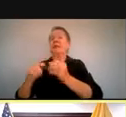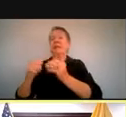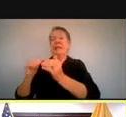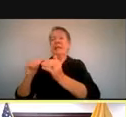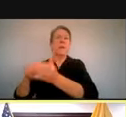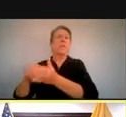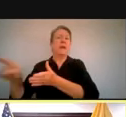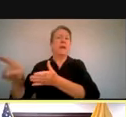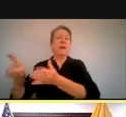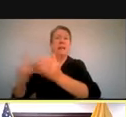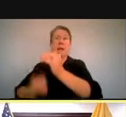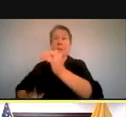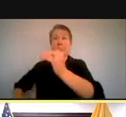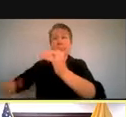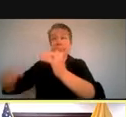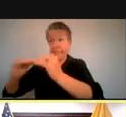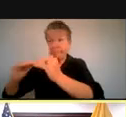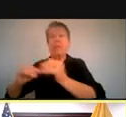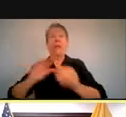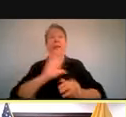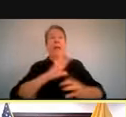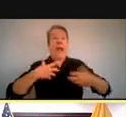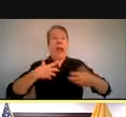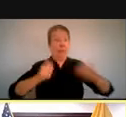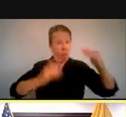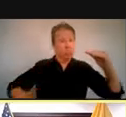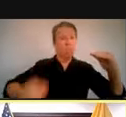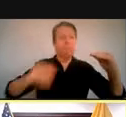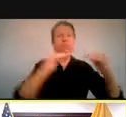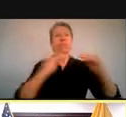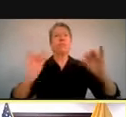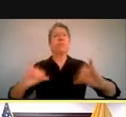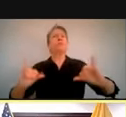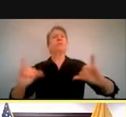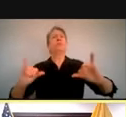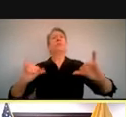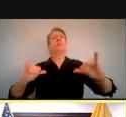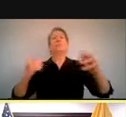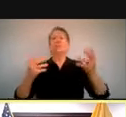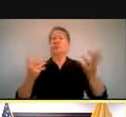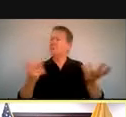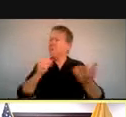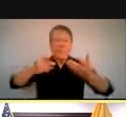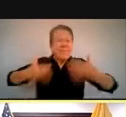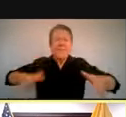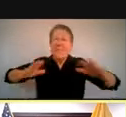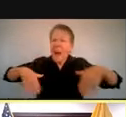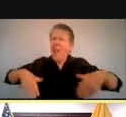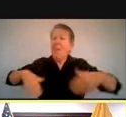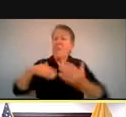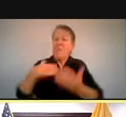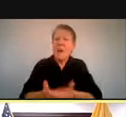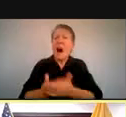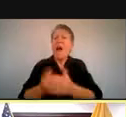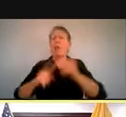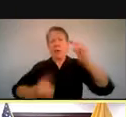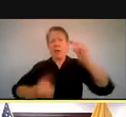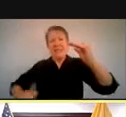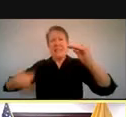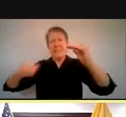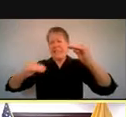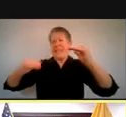is not yet done, but New Jersey is on the road ahead of the nation on this one. Now, I should